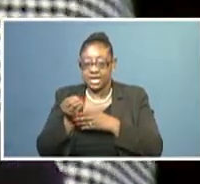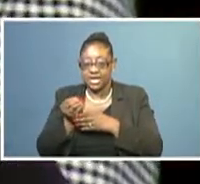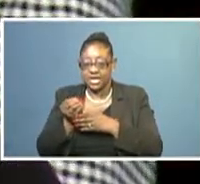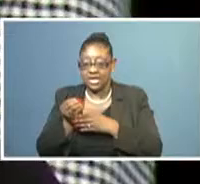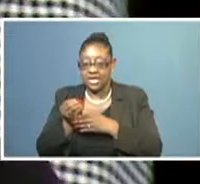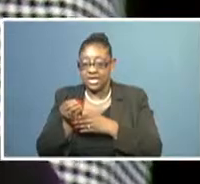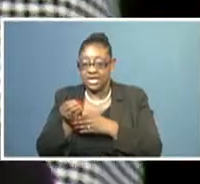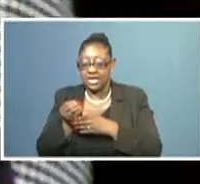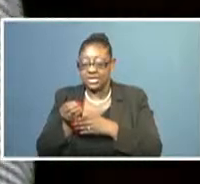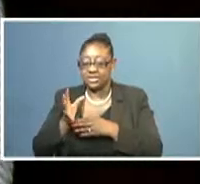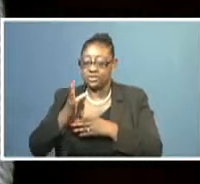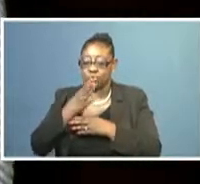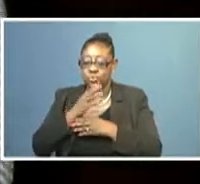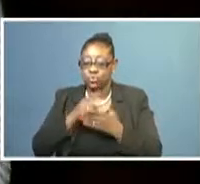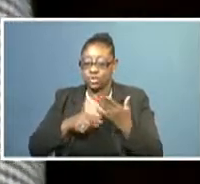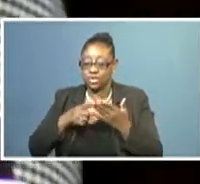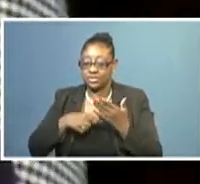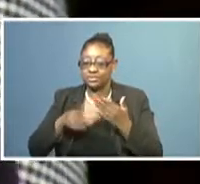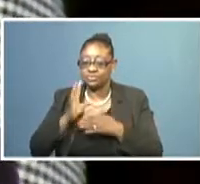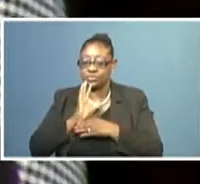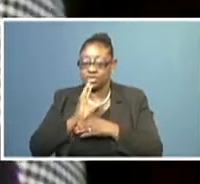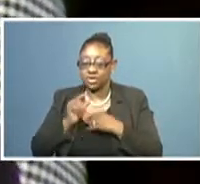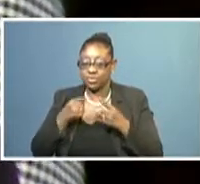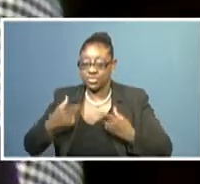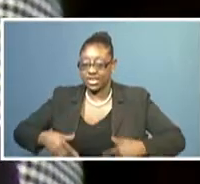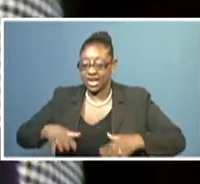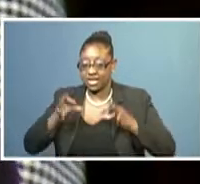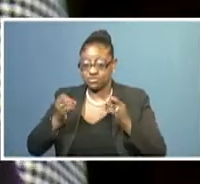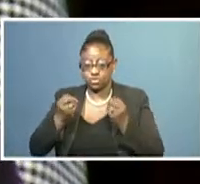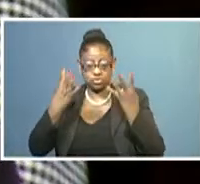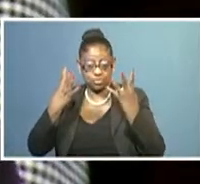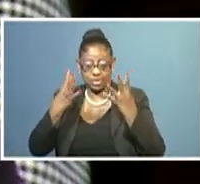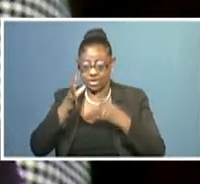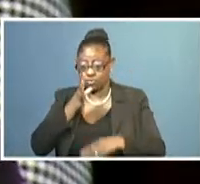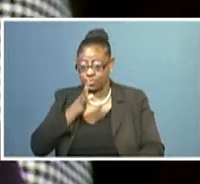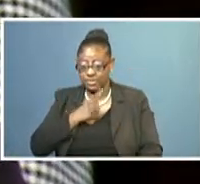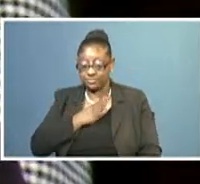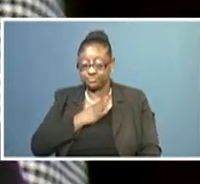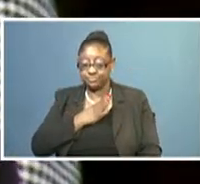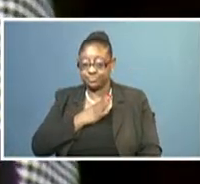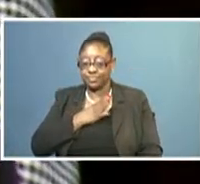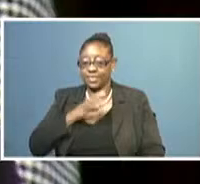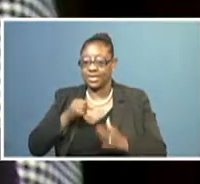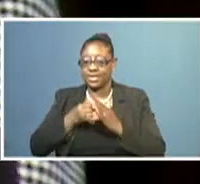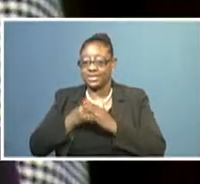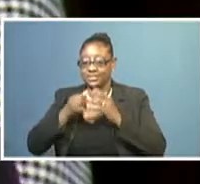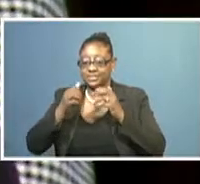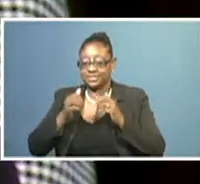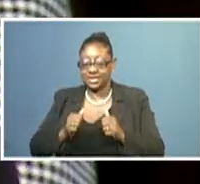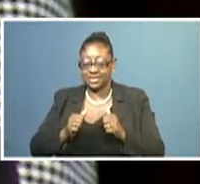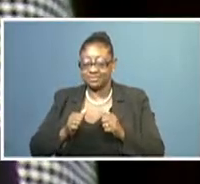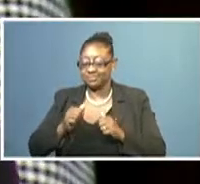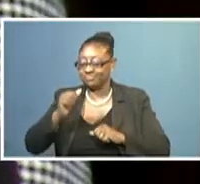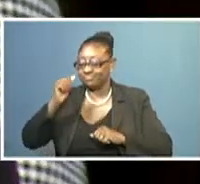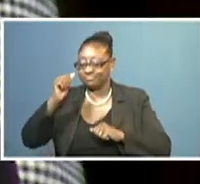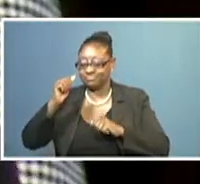it saturates and permeates the lives of so many women, it can often go